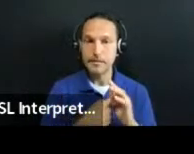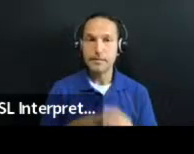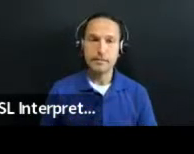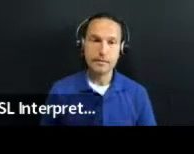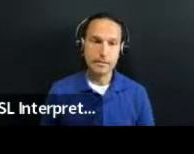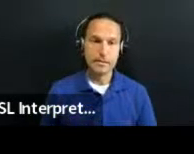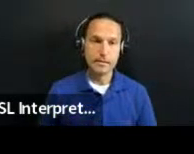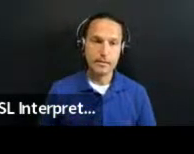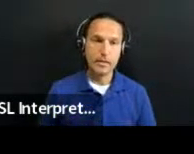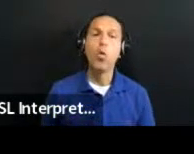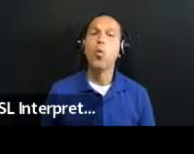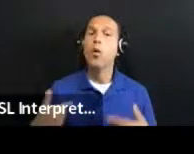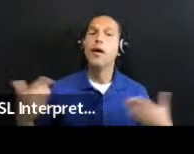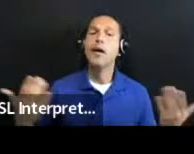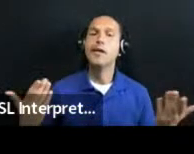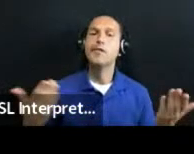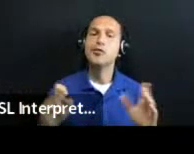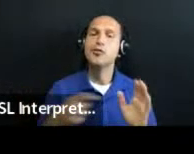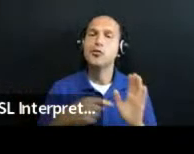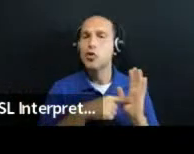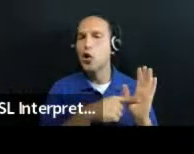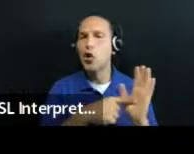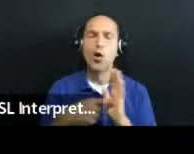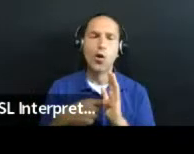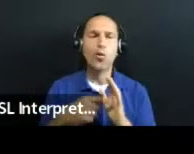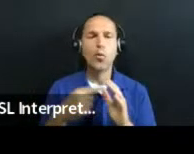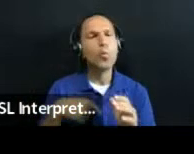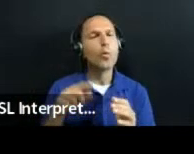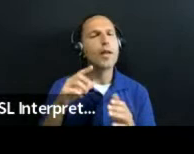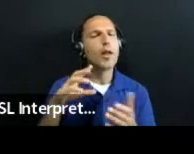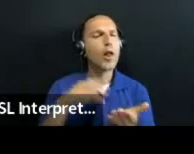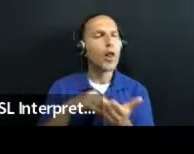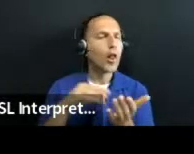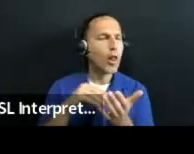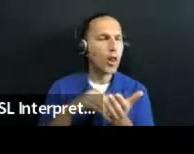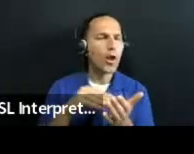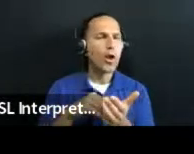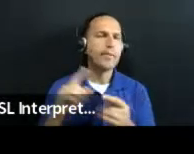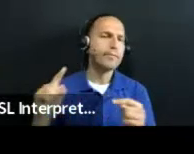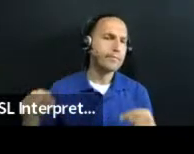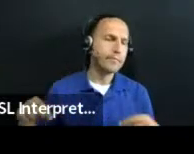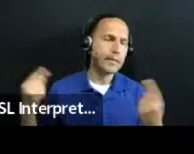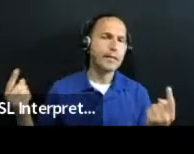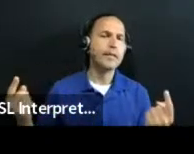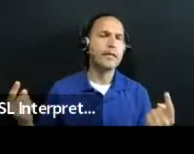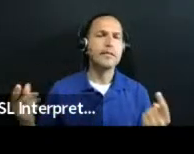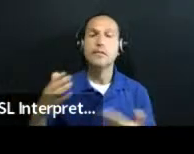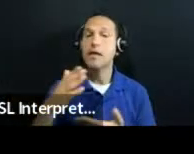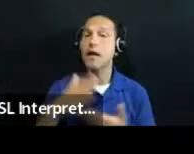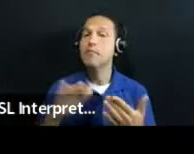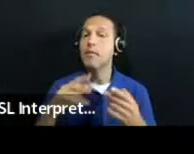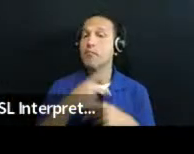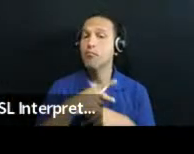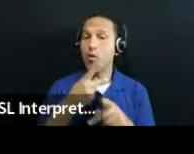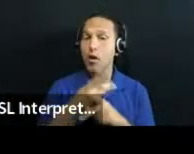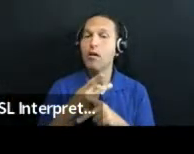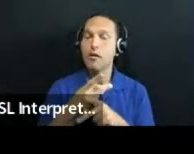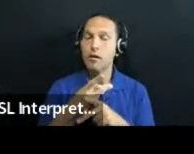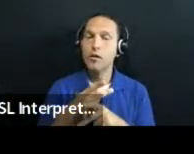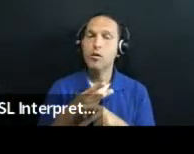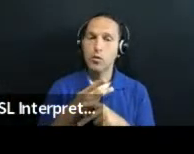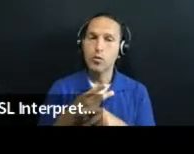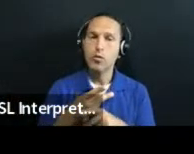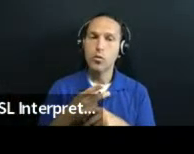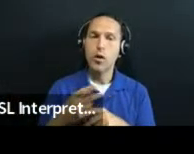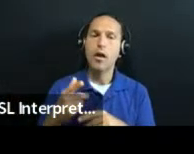that, we're here to show you some of the things that we've learned. And we're going to show you some of the products that we've worked on. And